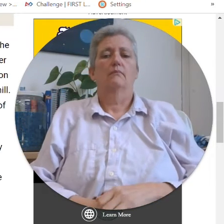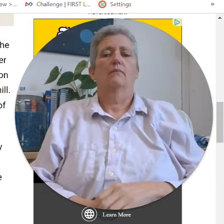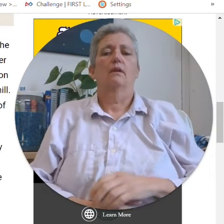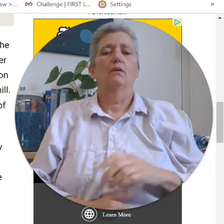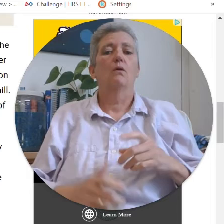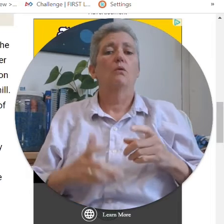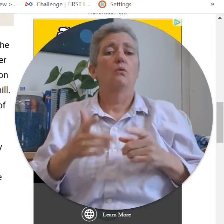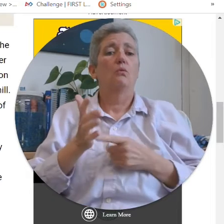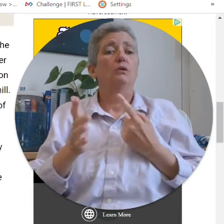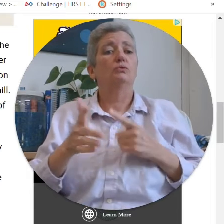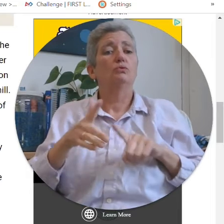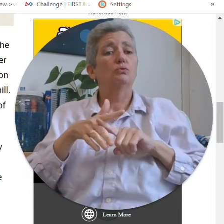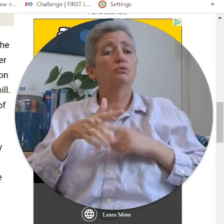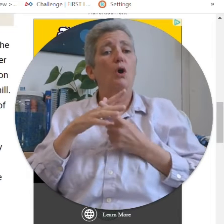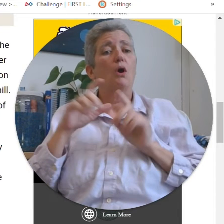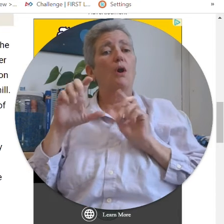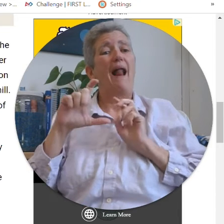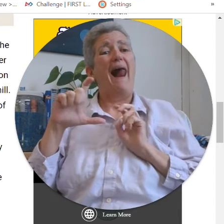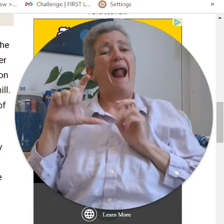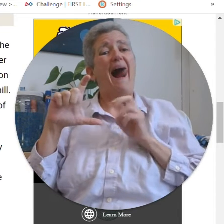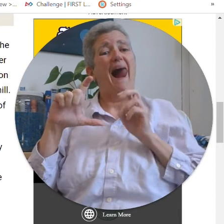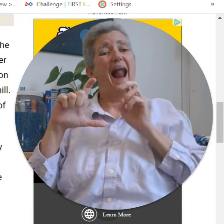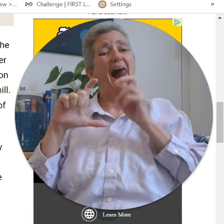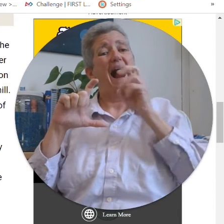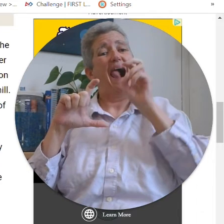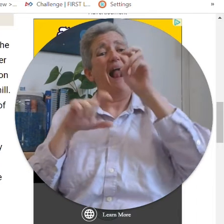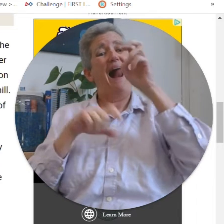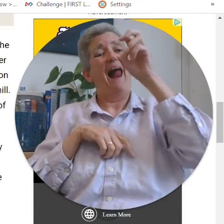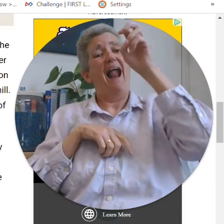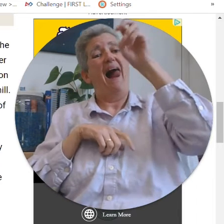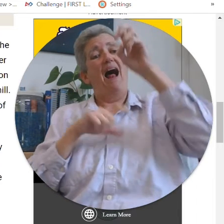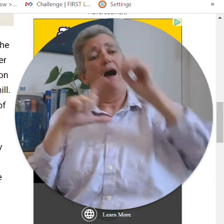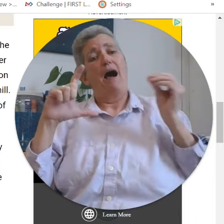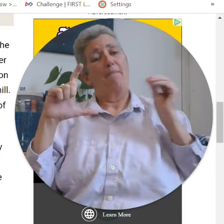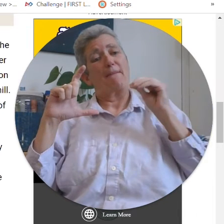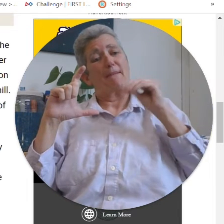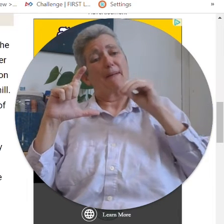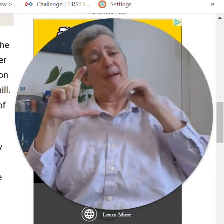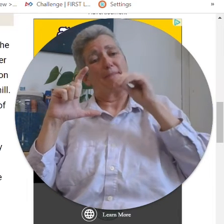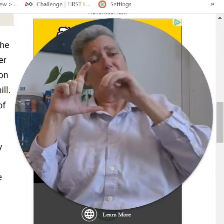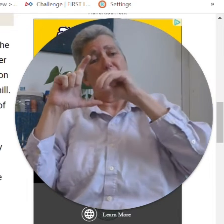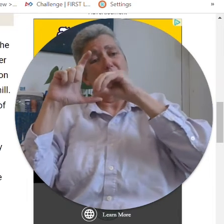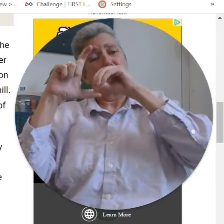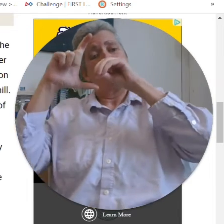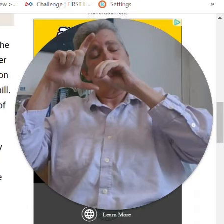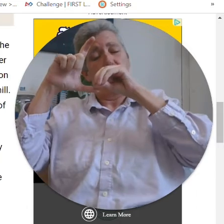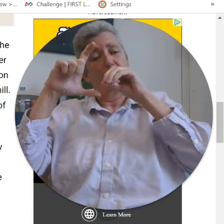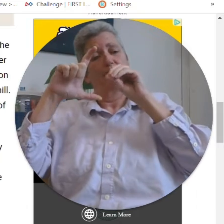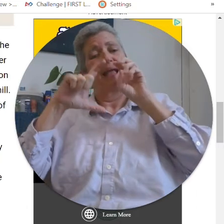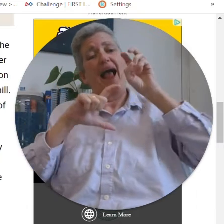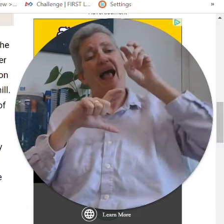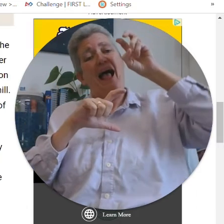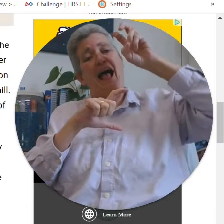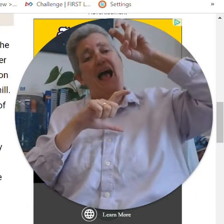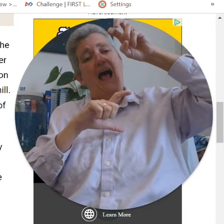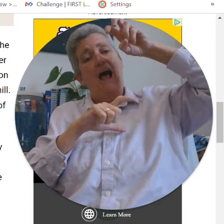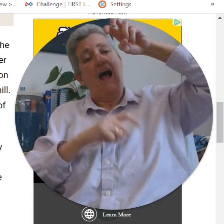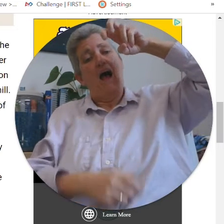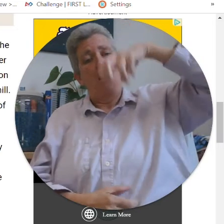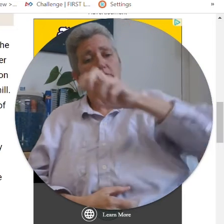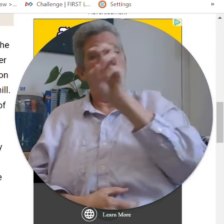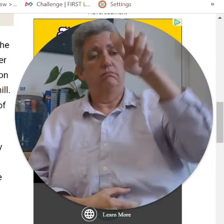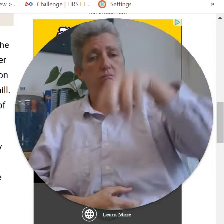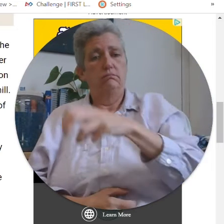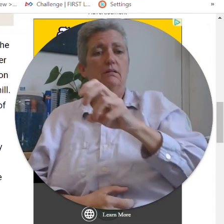Once you start climbing, you're adding that potential energy to the top of the hill, and then it's being